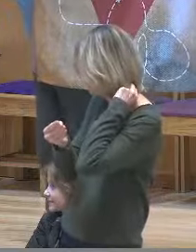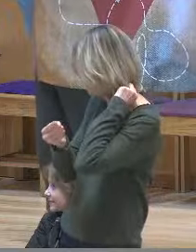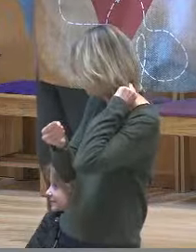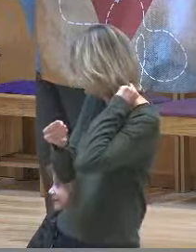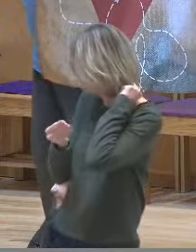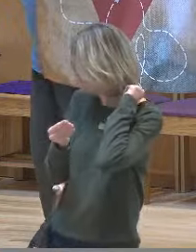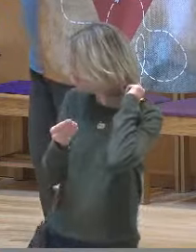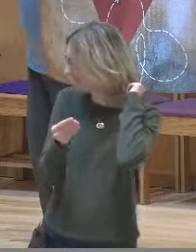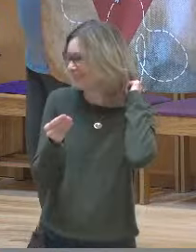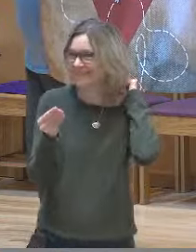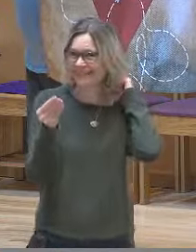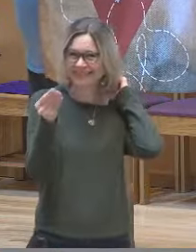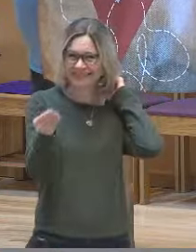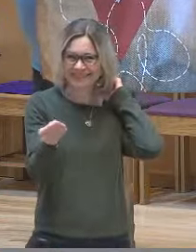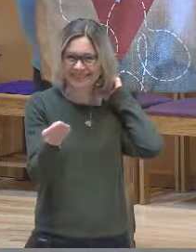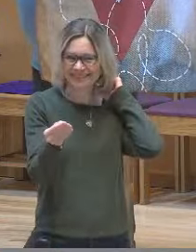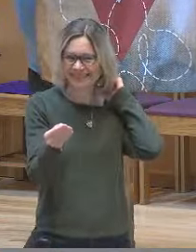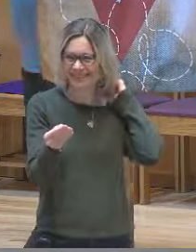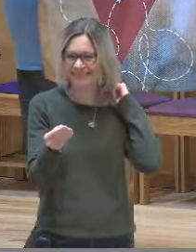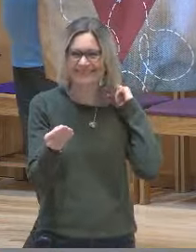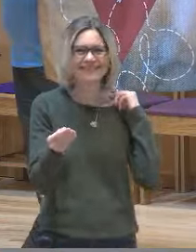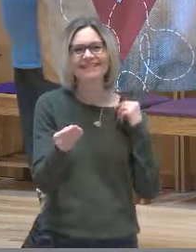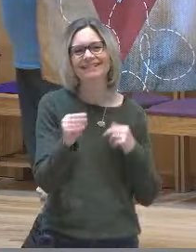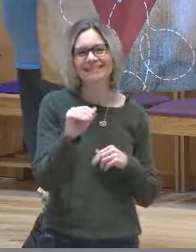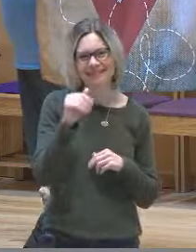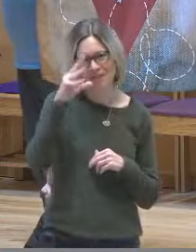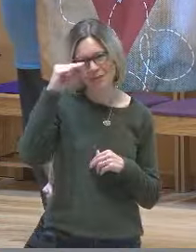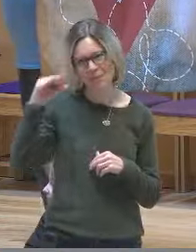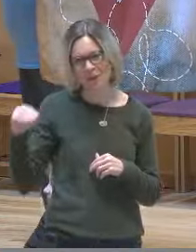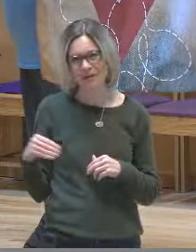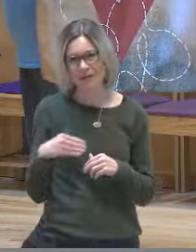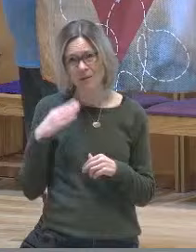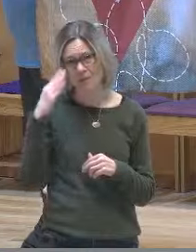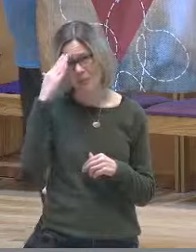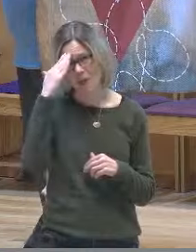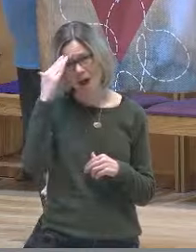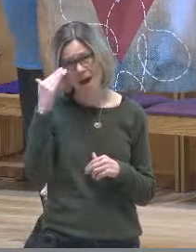So don't worry, Asher. You'll get something, I promise.